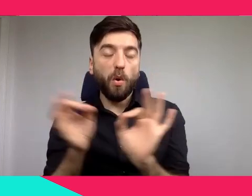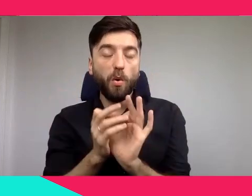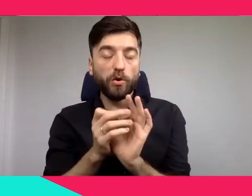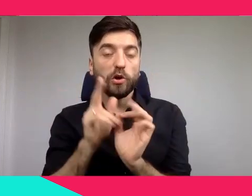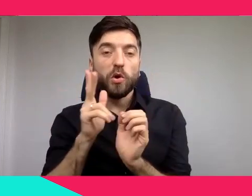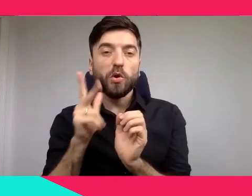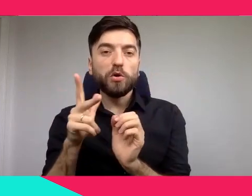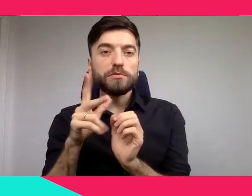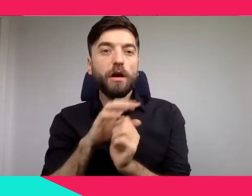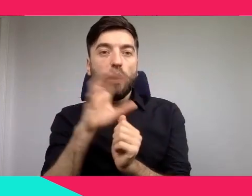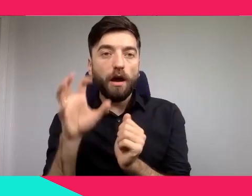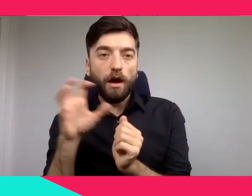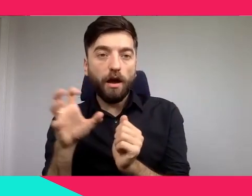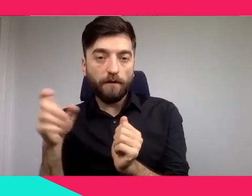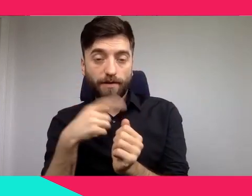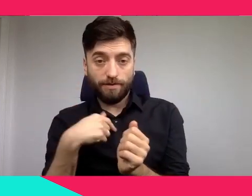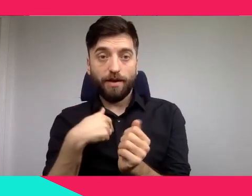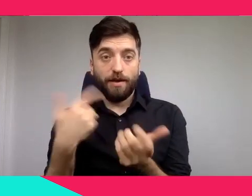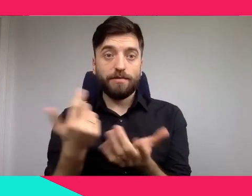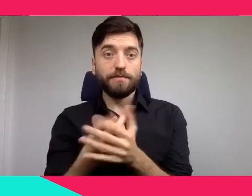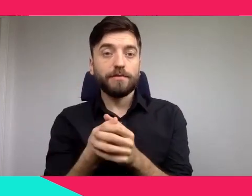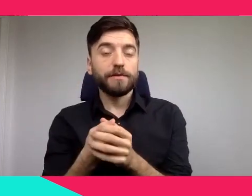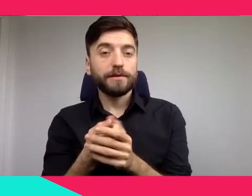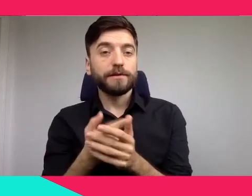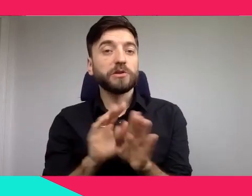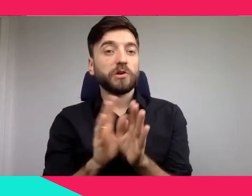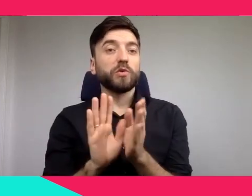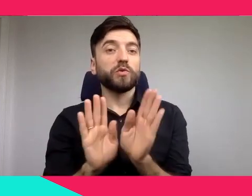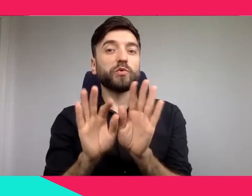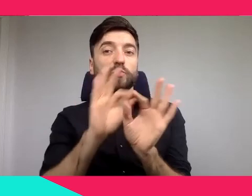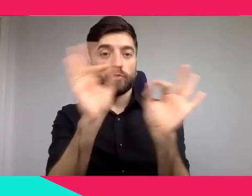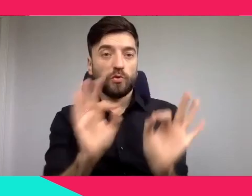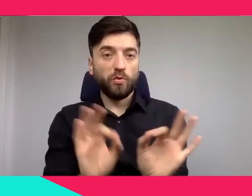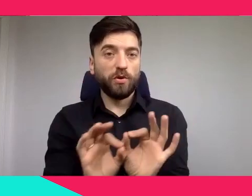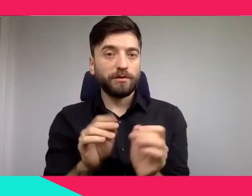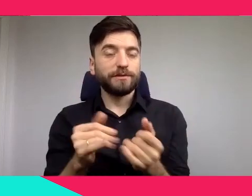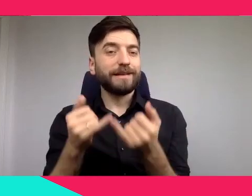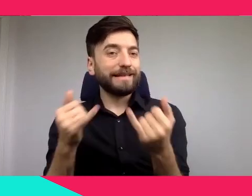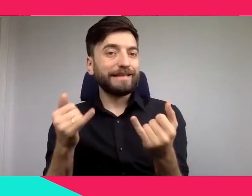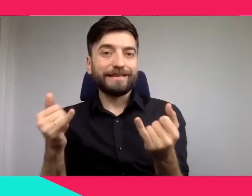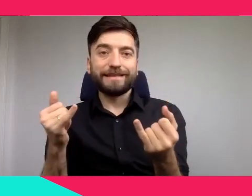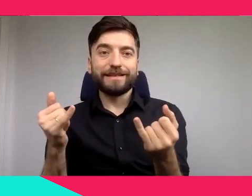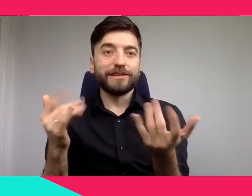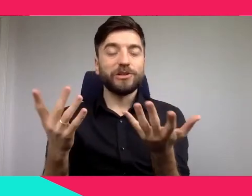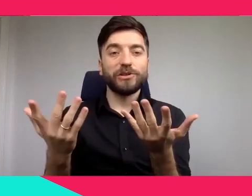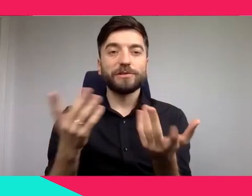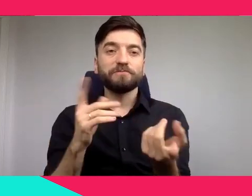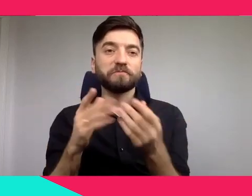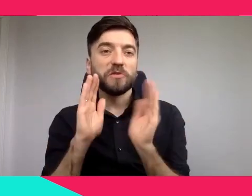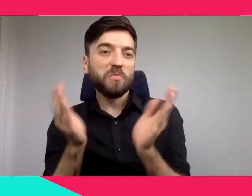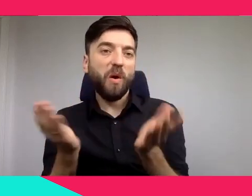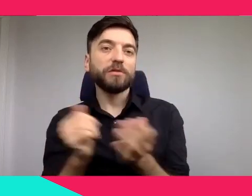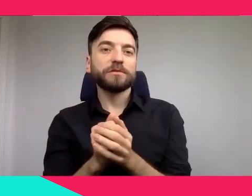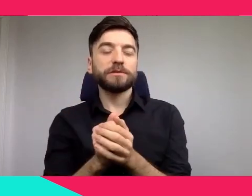completely different scale of audiences on Wikimedia Commons and on Wikipedia, because these images are used in different